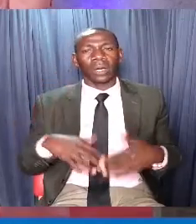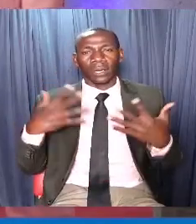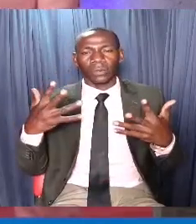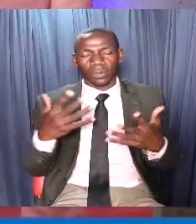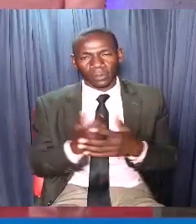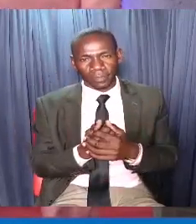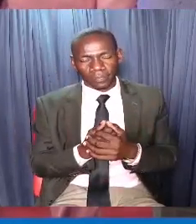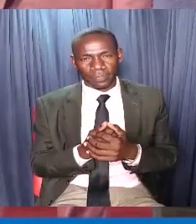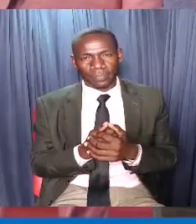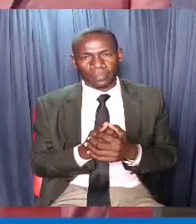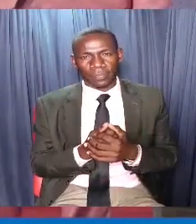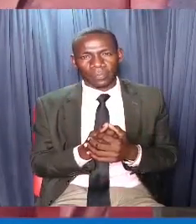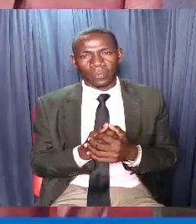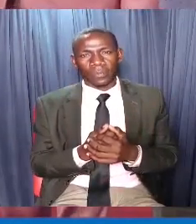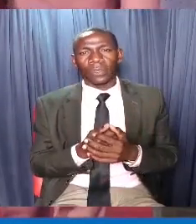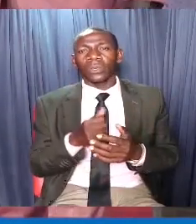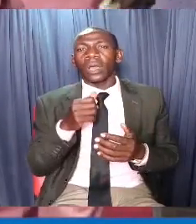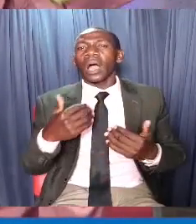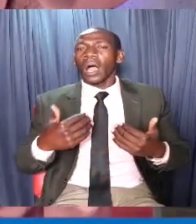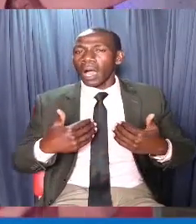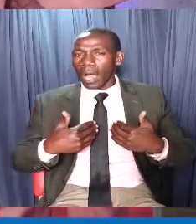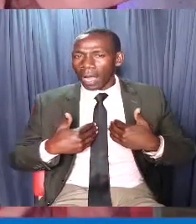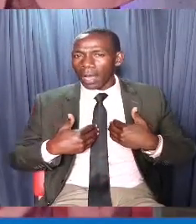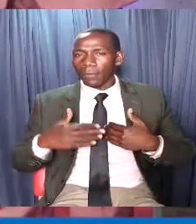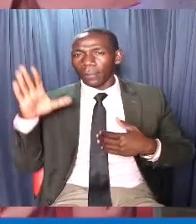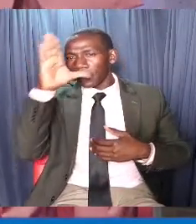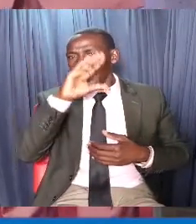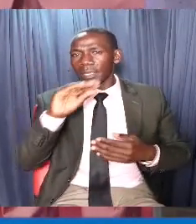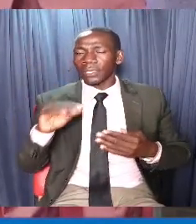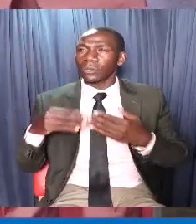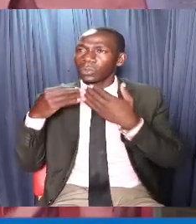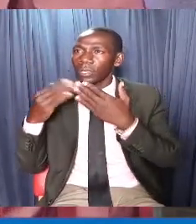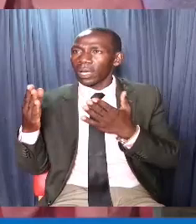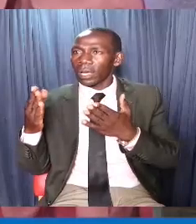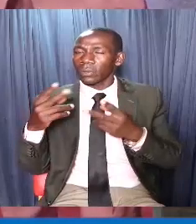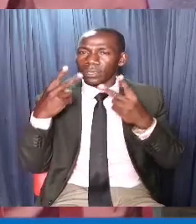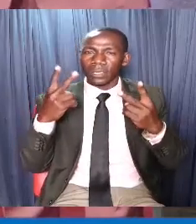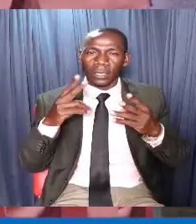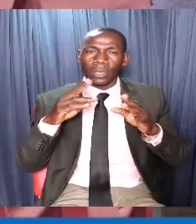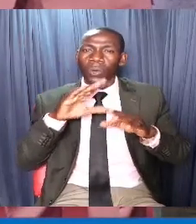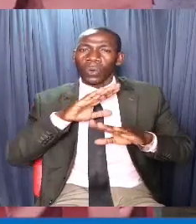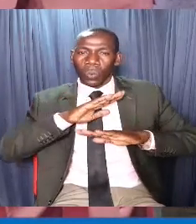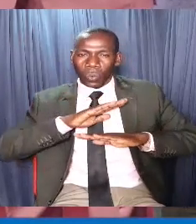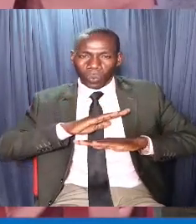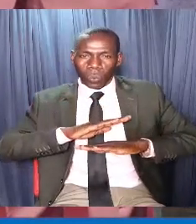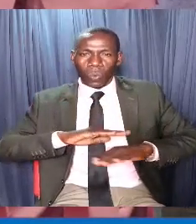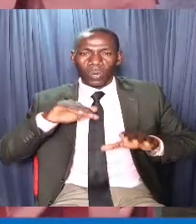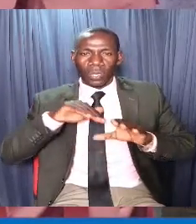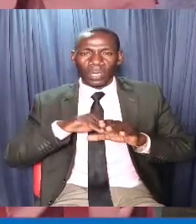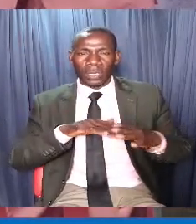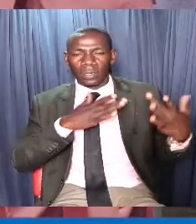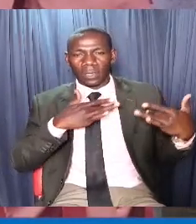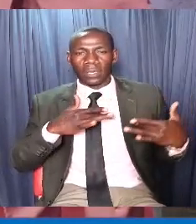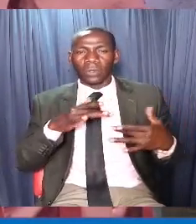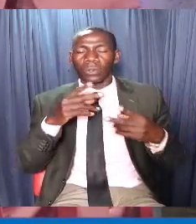Hallelujah. Hallelujah. Kwa kukosa shukurani, we are missing gratitude. Utaona mmepoa kiroho. You'll be cool spiritually. Hata wako sala huoni